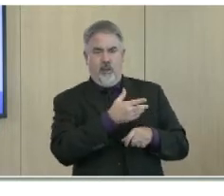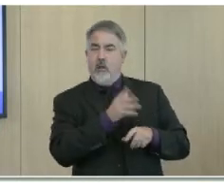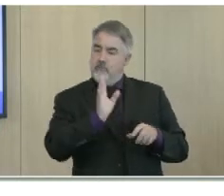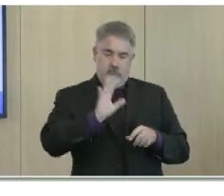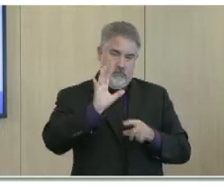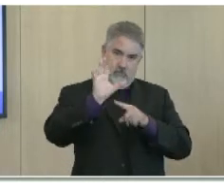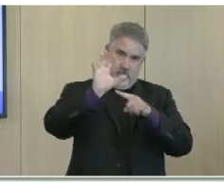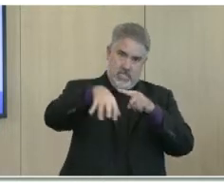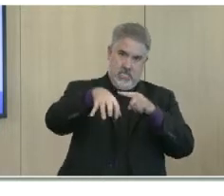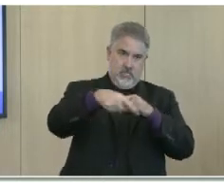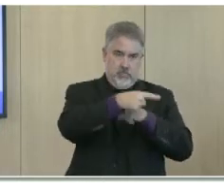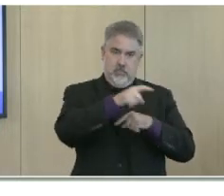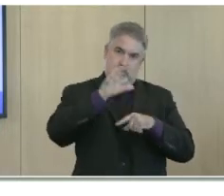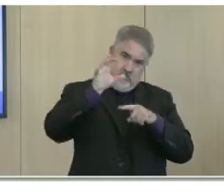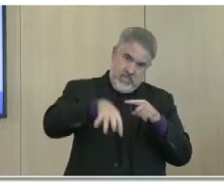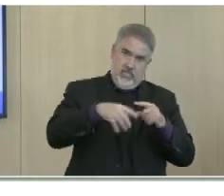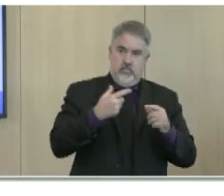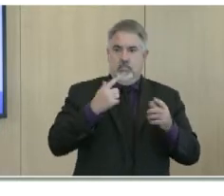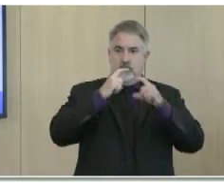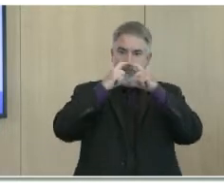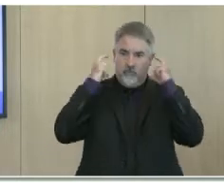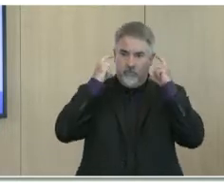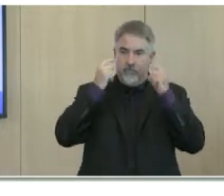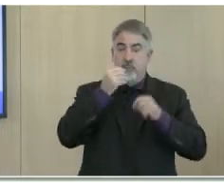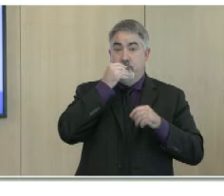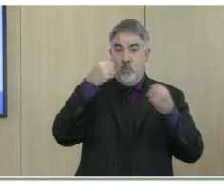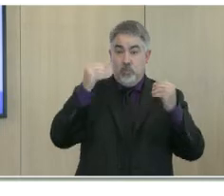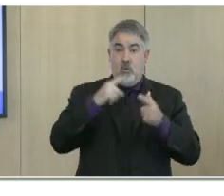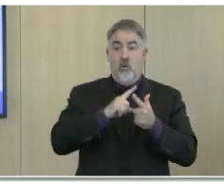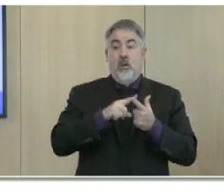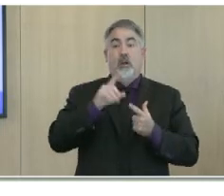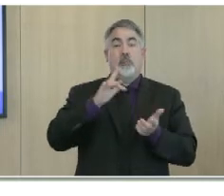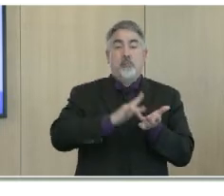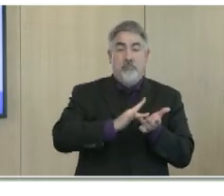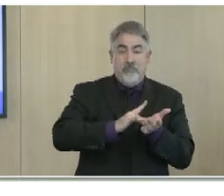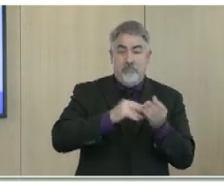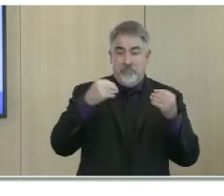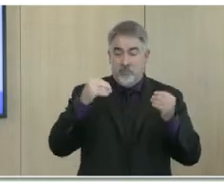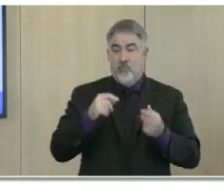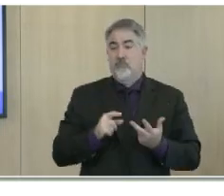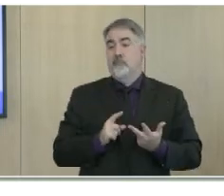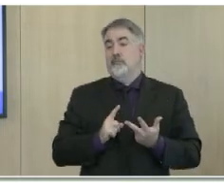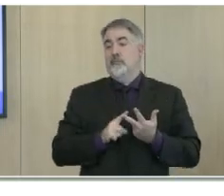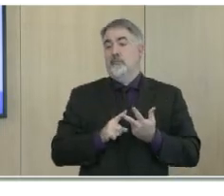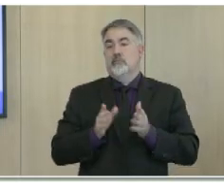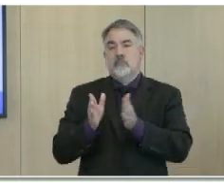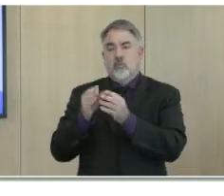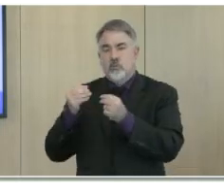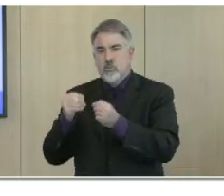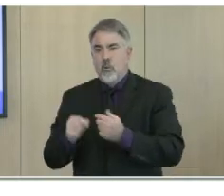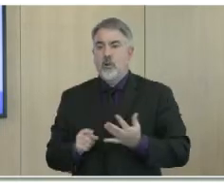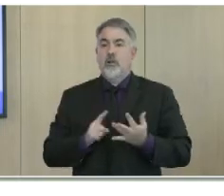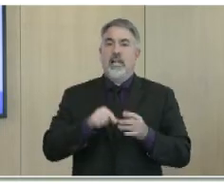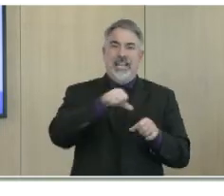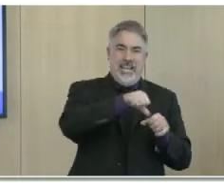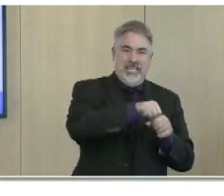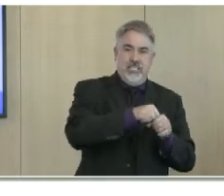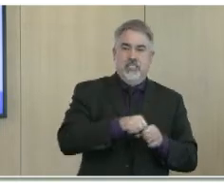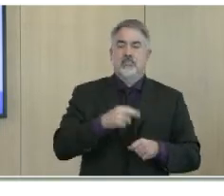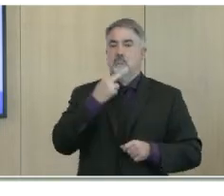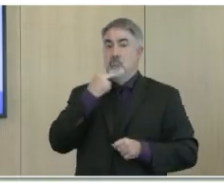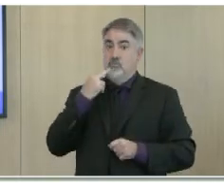at work are grocery stores, pharmacies and drugstores, convenience stores, gas stations, and